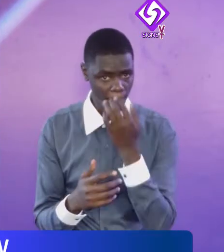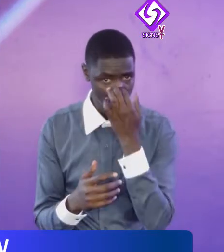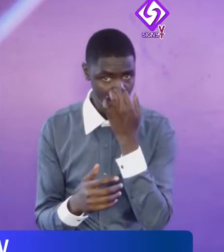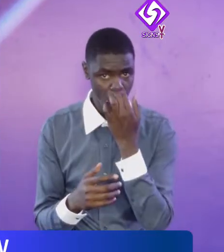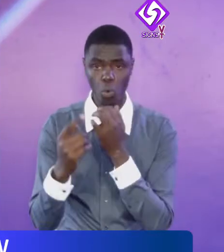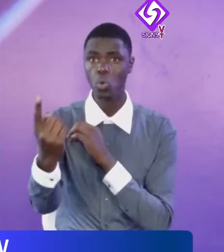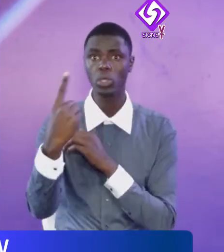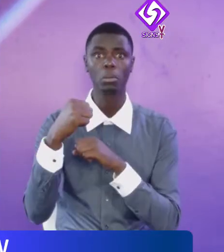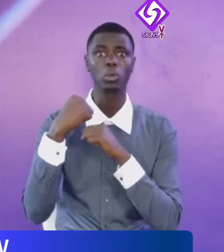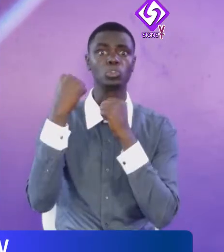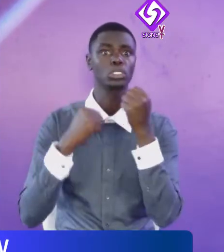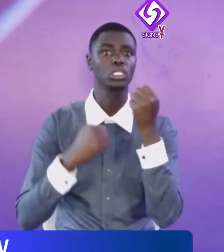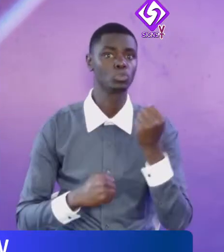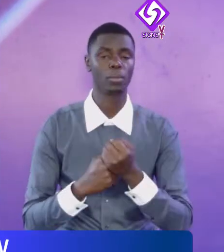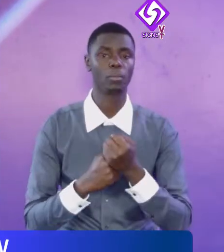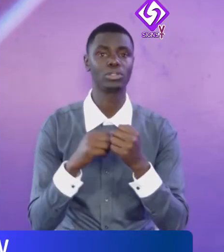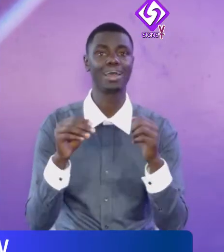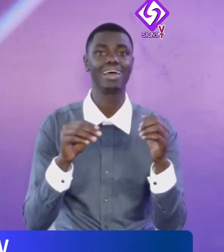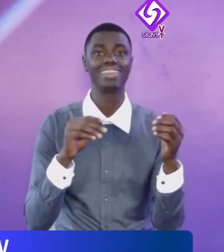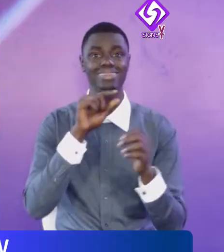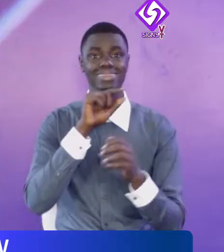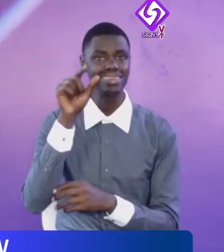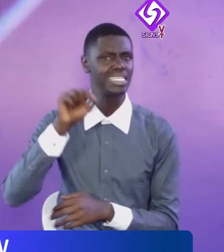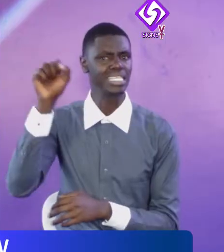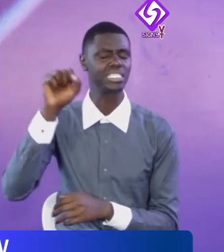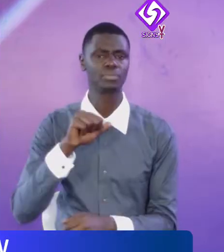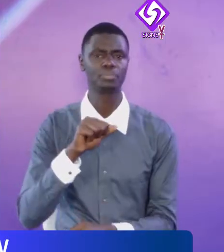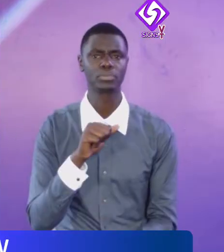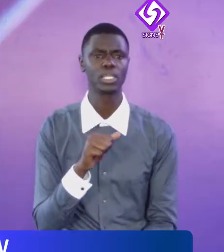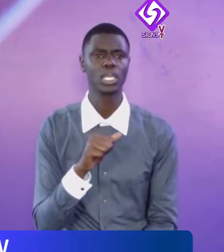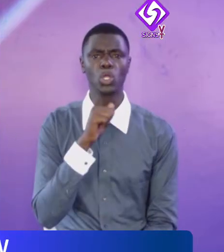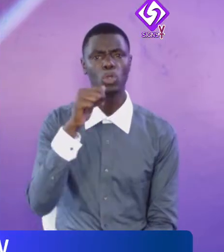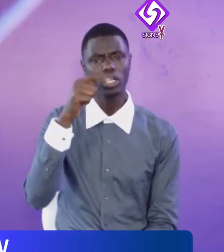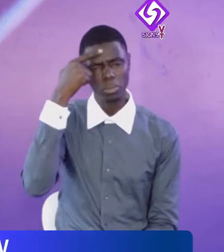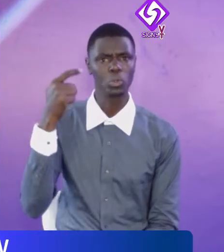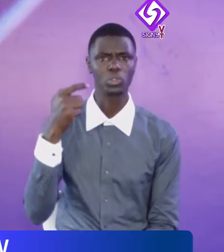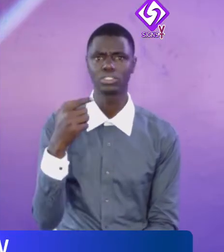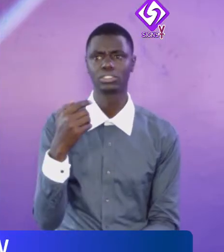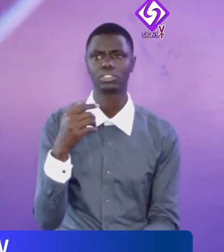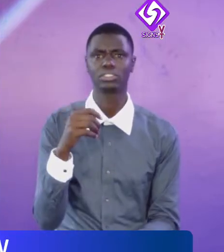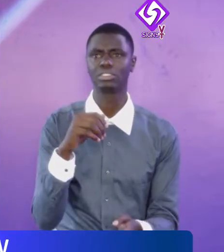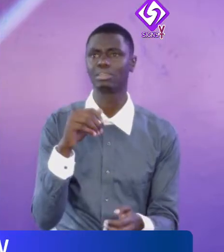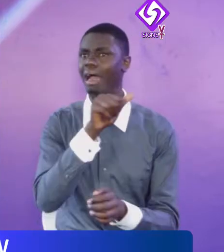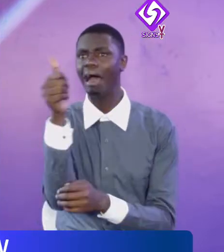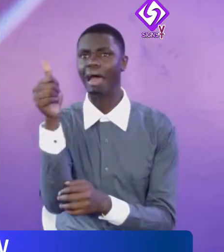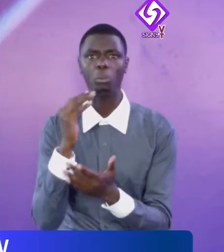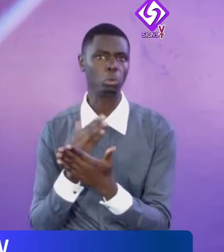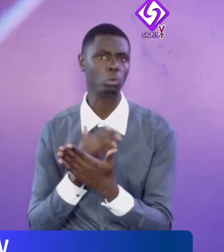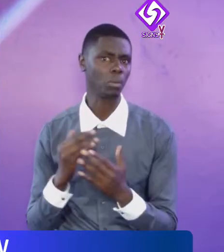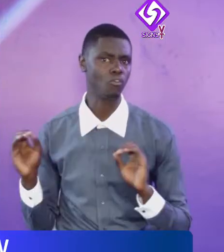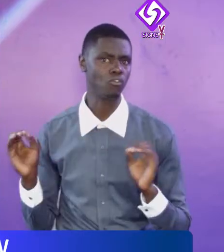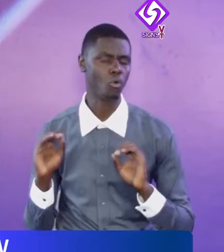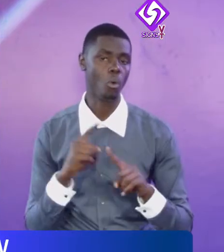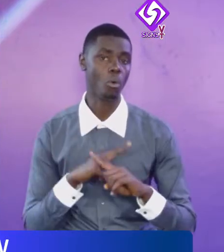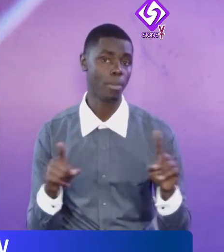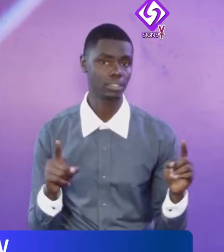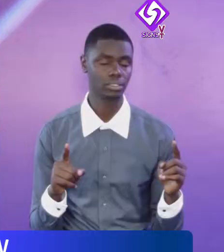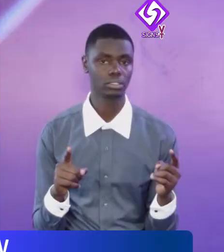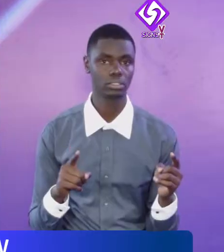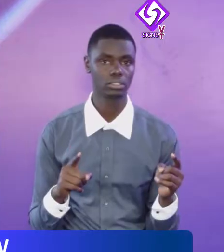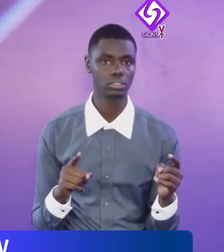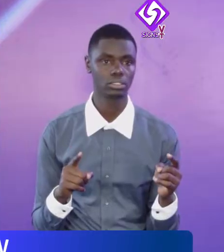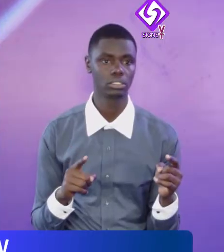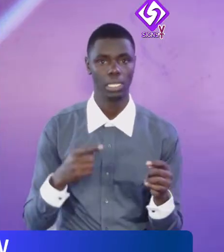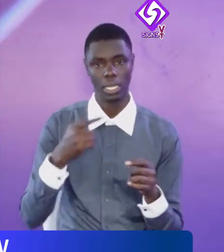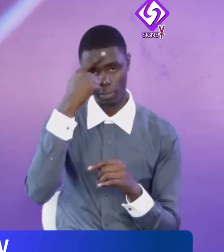out strongly to support the movement, not because you do not have other things to do, but because you